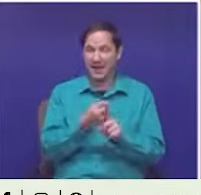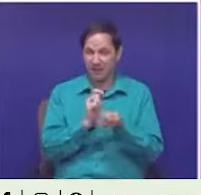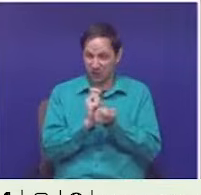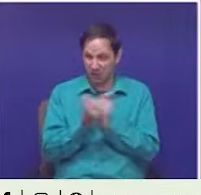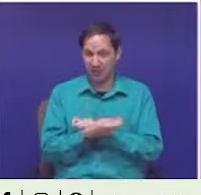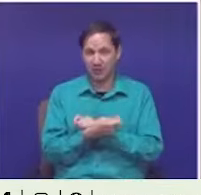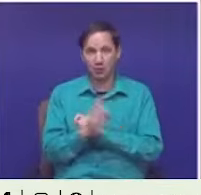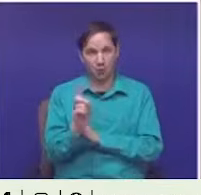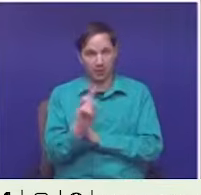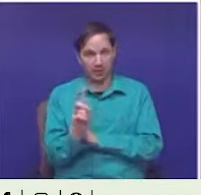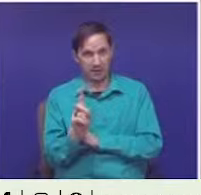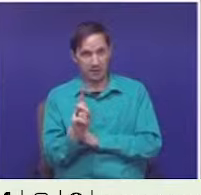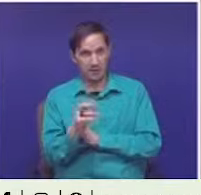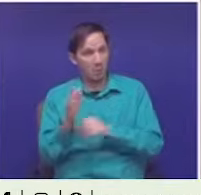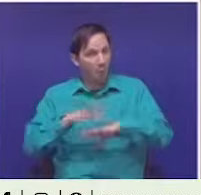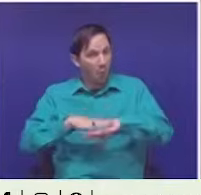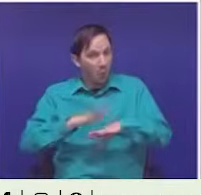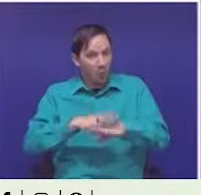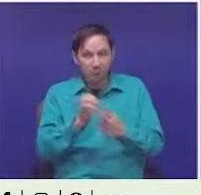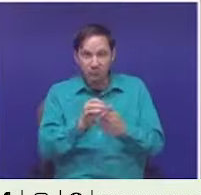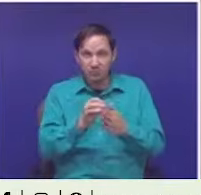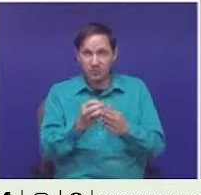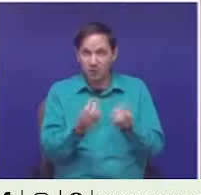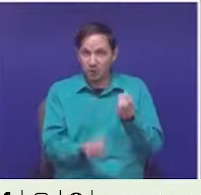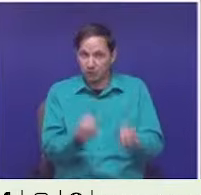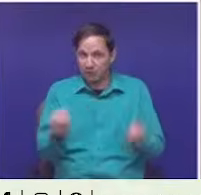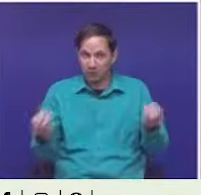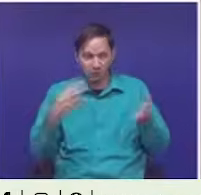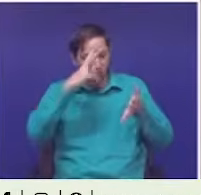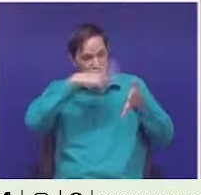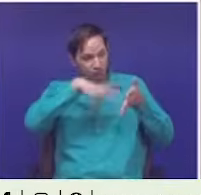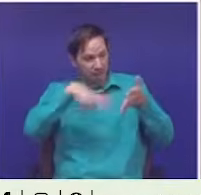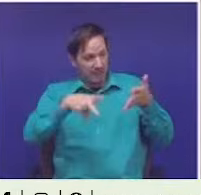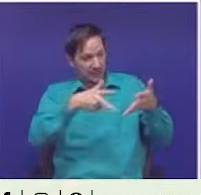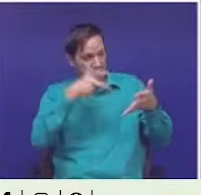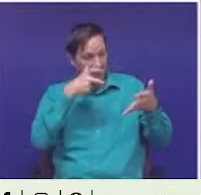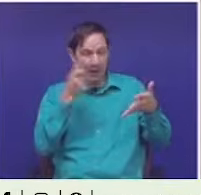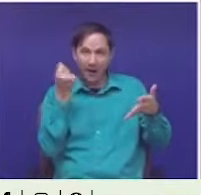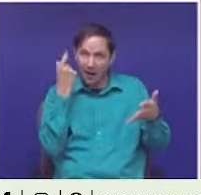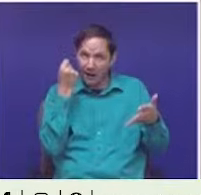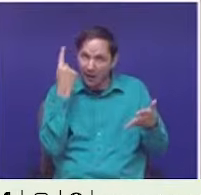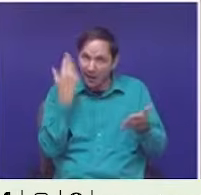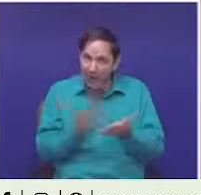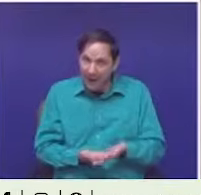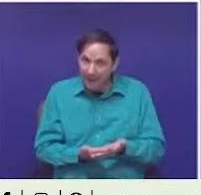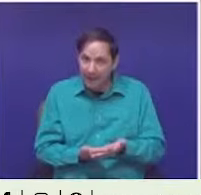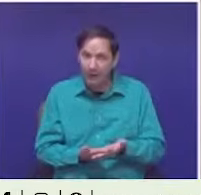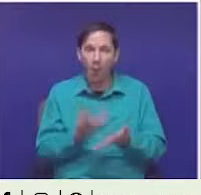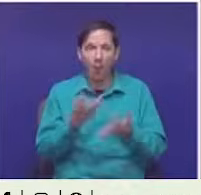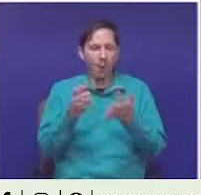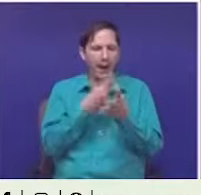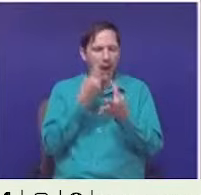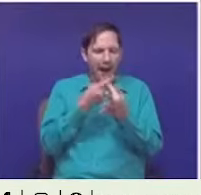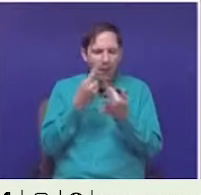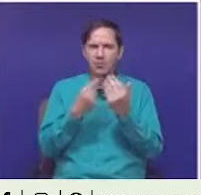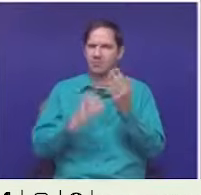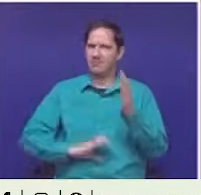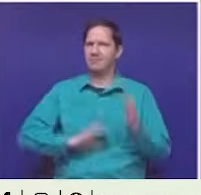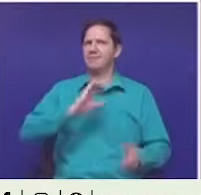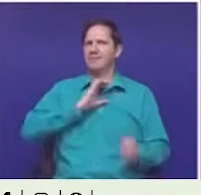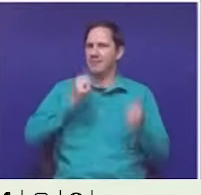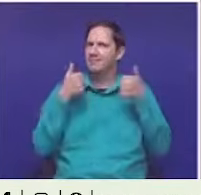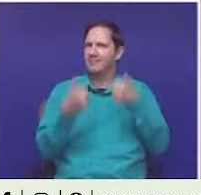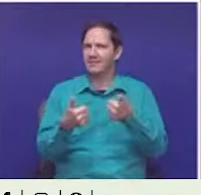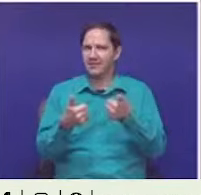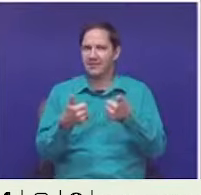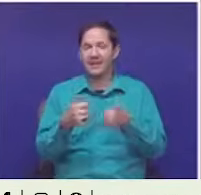is whether or not more South African children are going to be able to read for meaning and count confidently. And that's, for me, is when we will know that